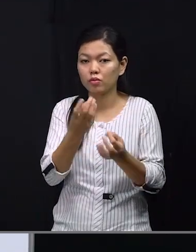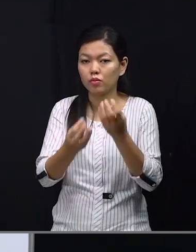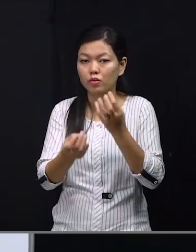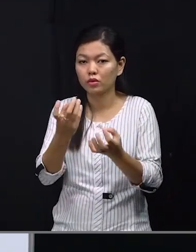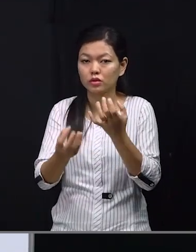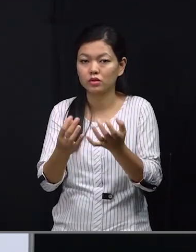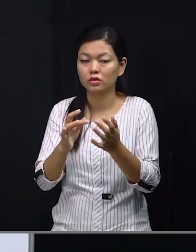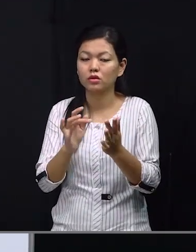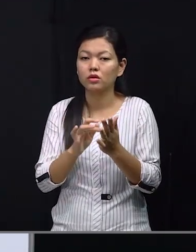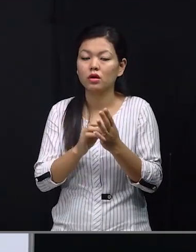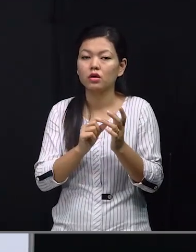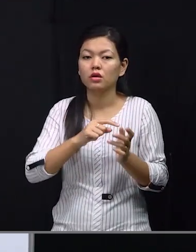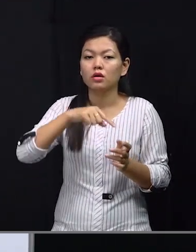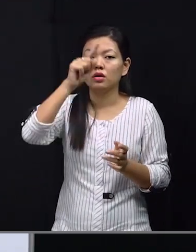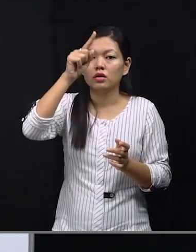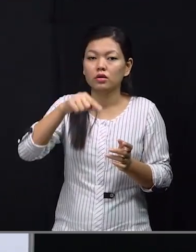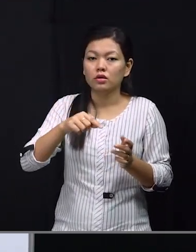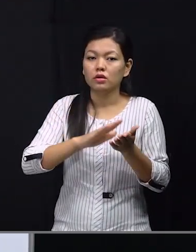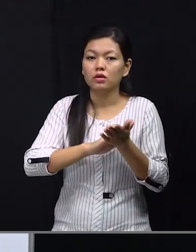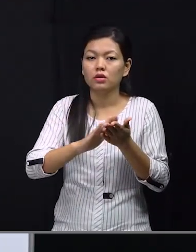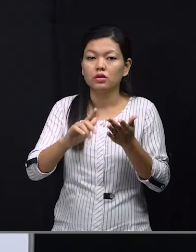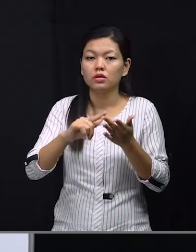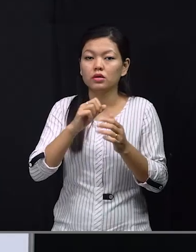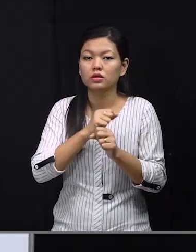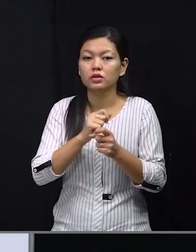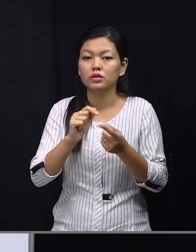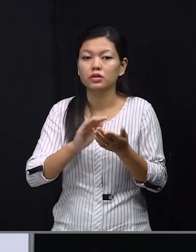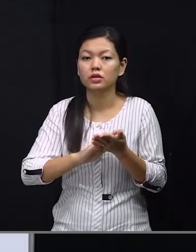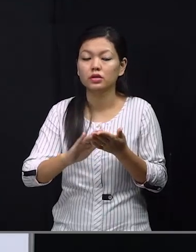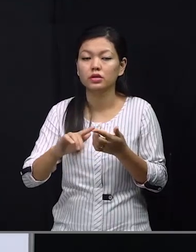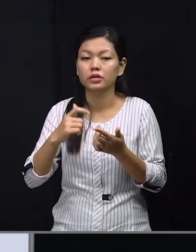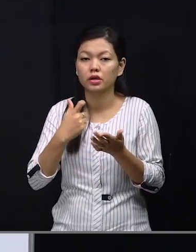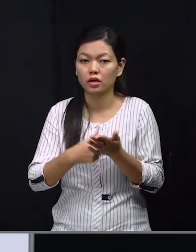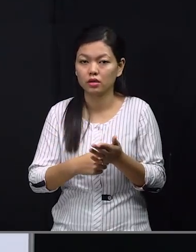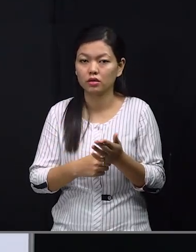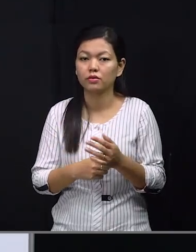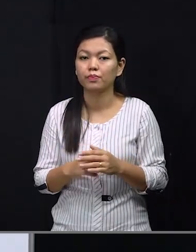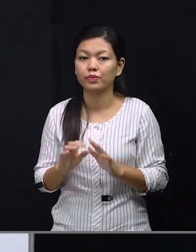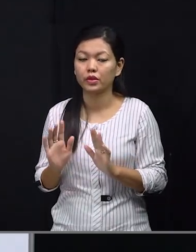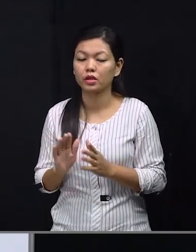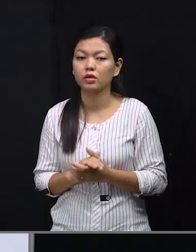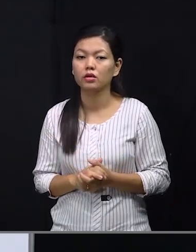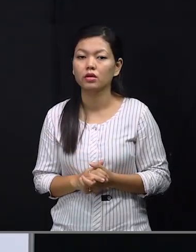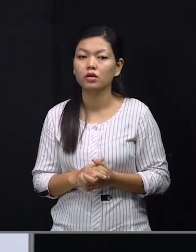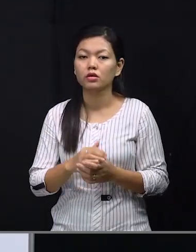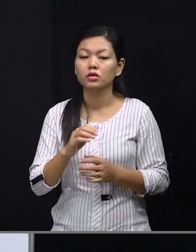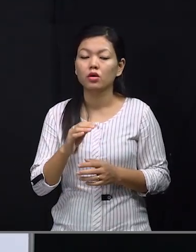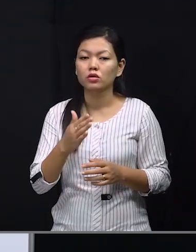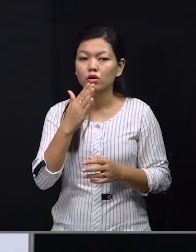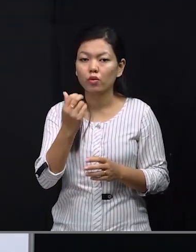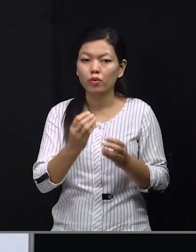Now there are two reasons as to why these haloalkanes have higher boiling point than their